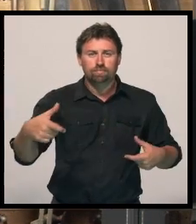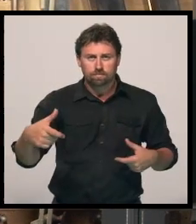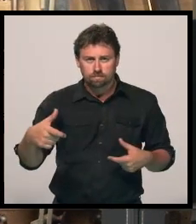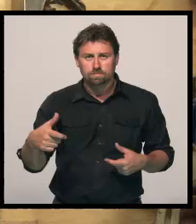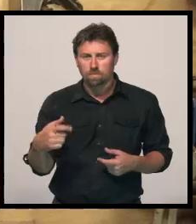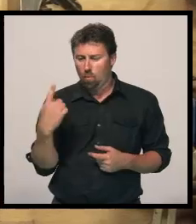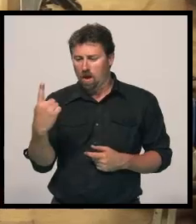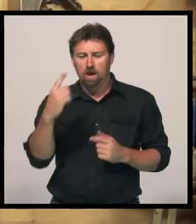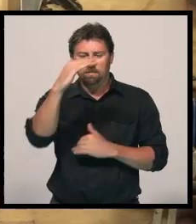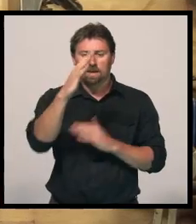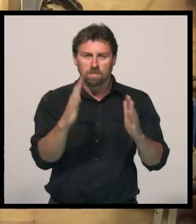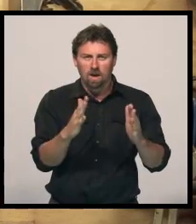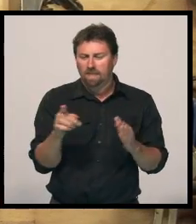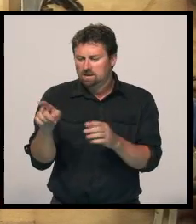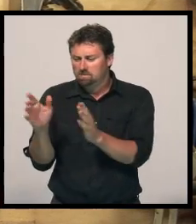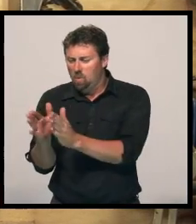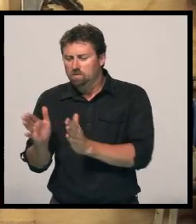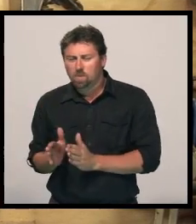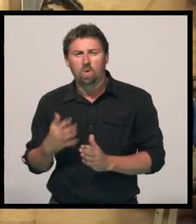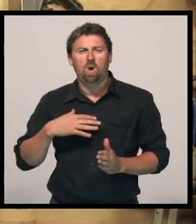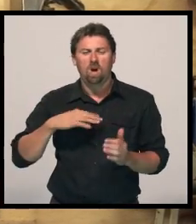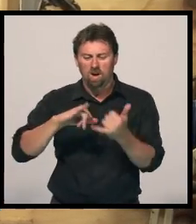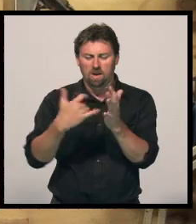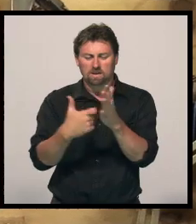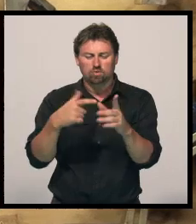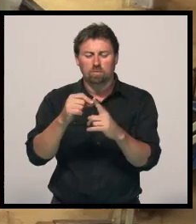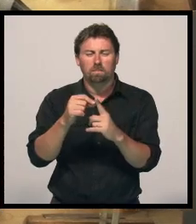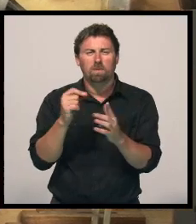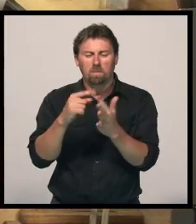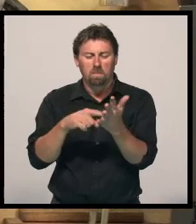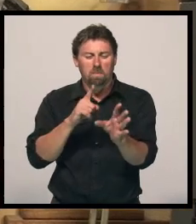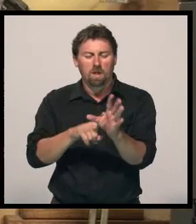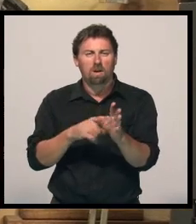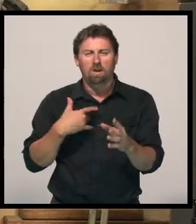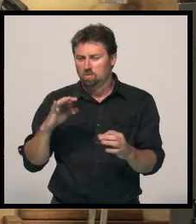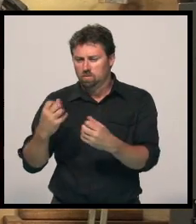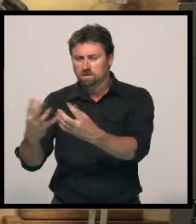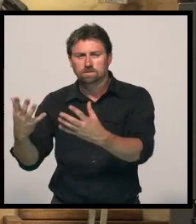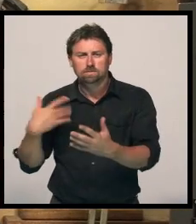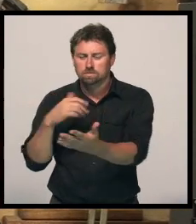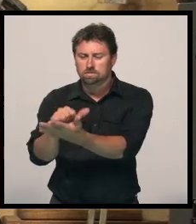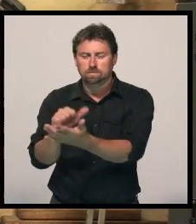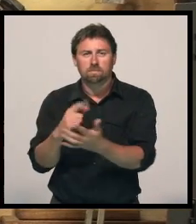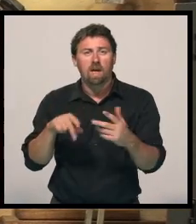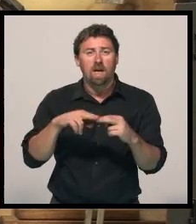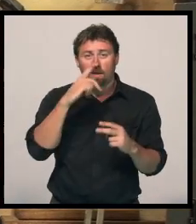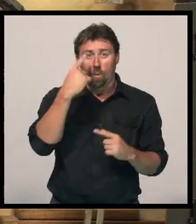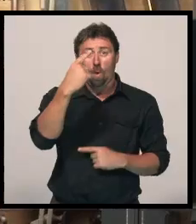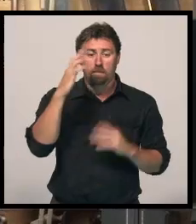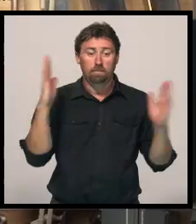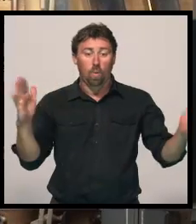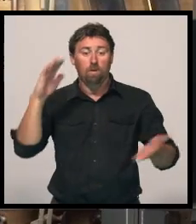done in smaller pieces. The only reason being I had scrap ply and I didn't want to waste it. But if you can use a wider board, it's a lot easier to work